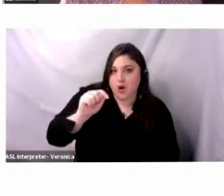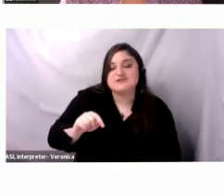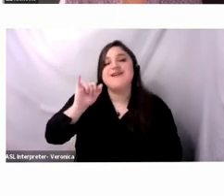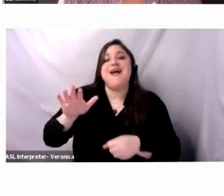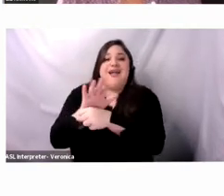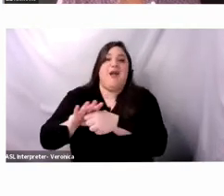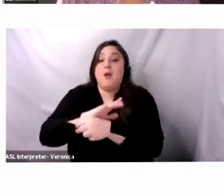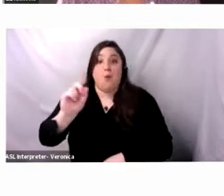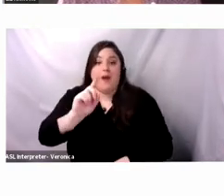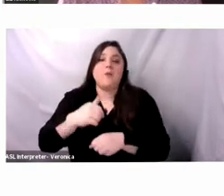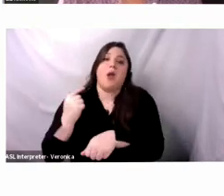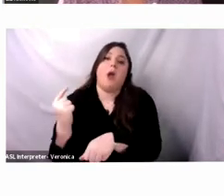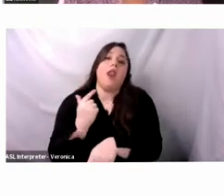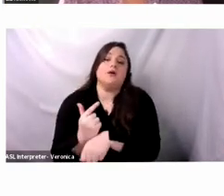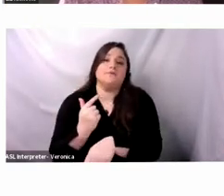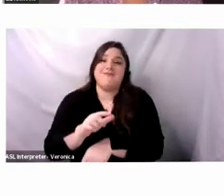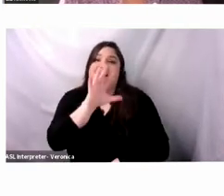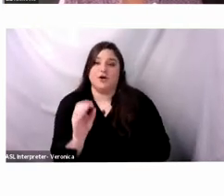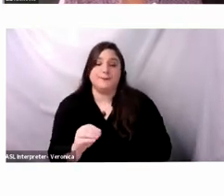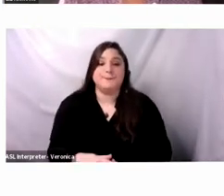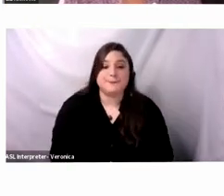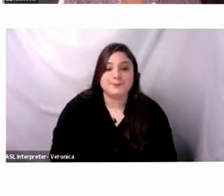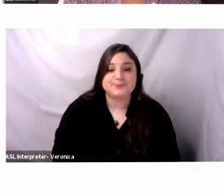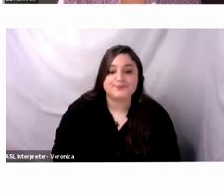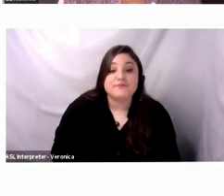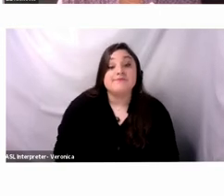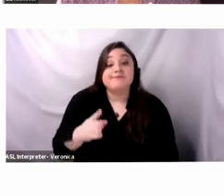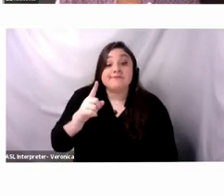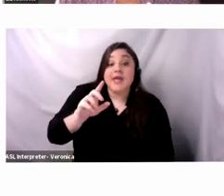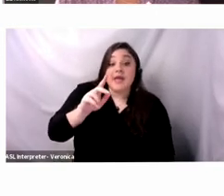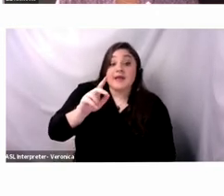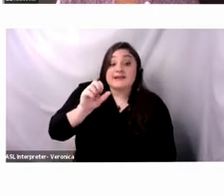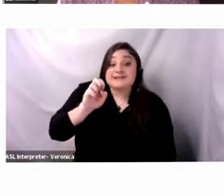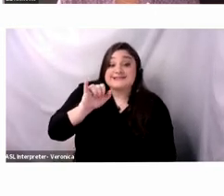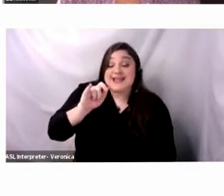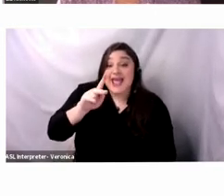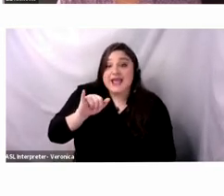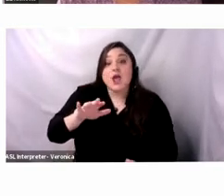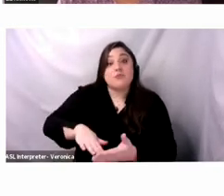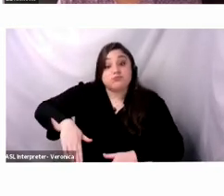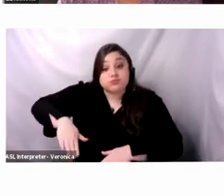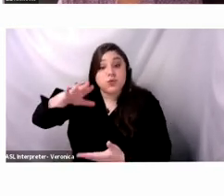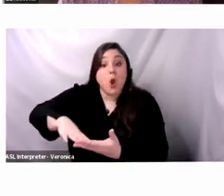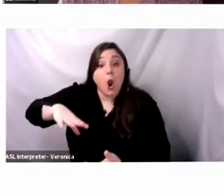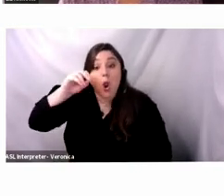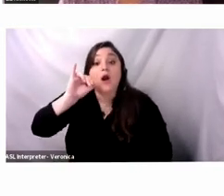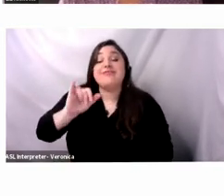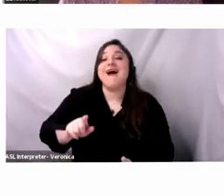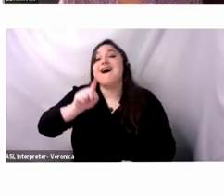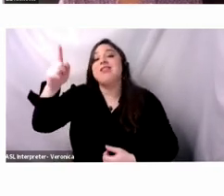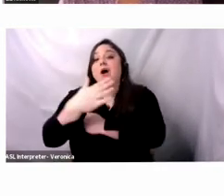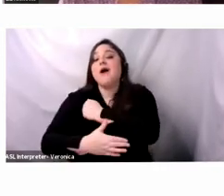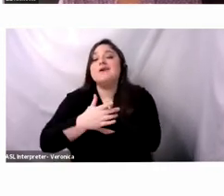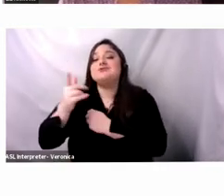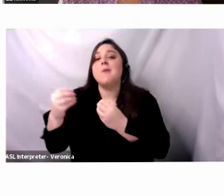of Ghana. According to his own accounts, Seichi was raised to believe that European culture was superior to his own. He was raised to